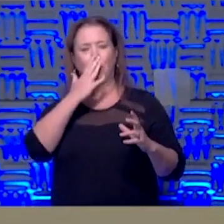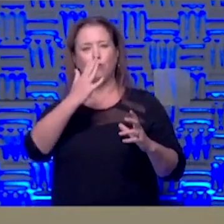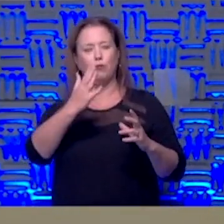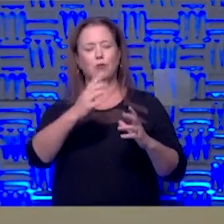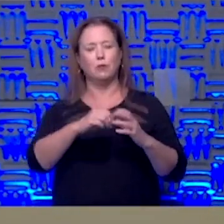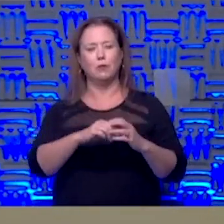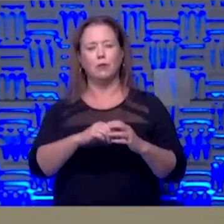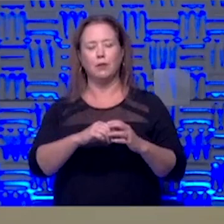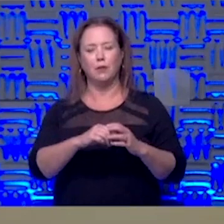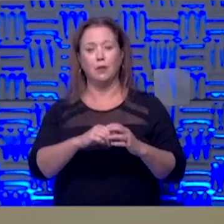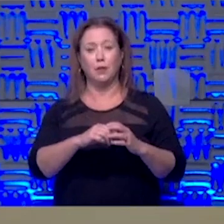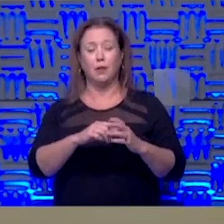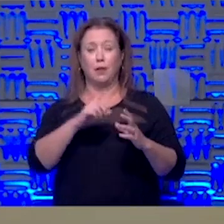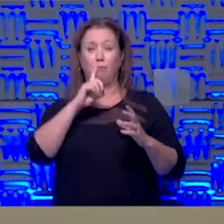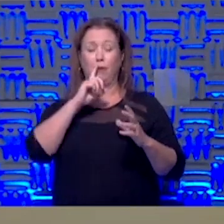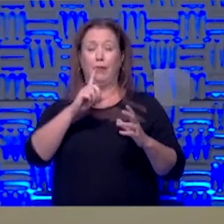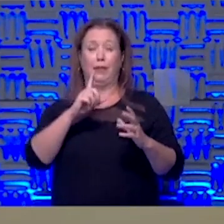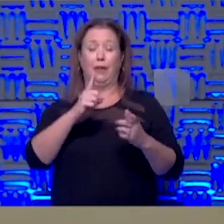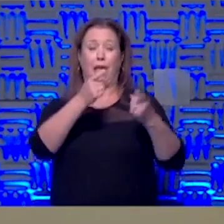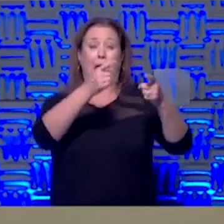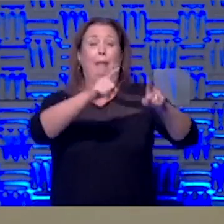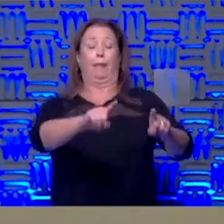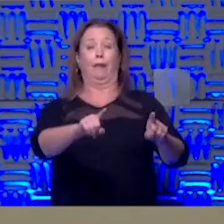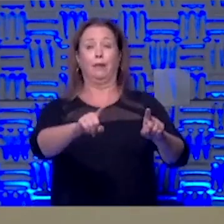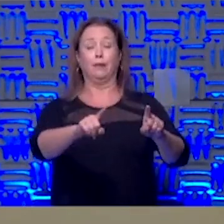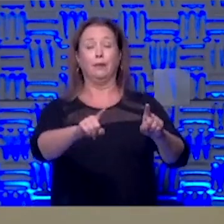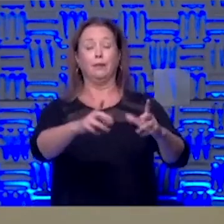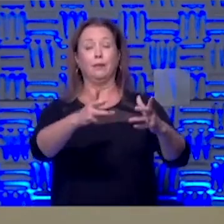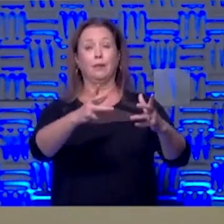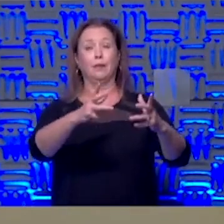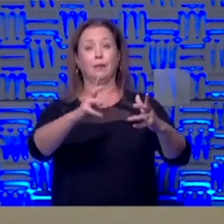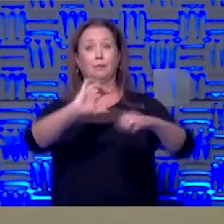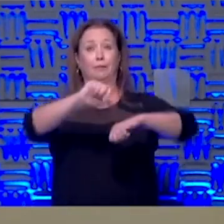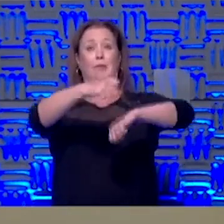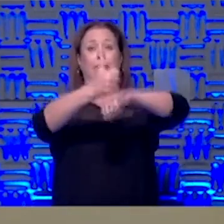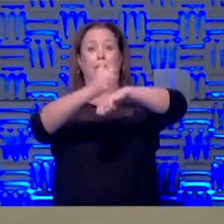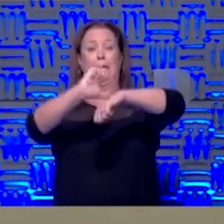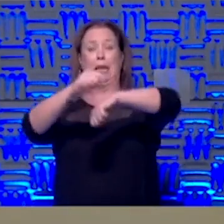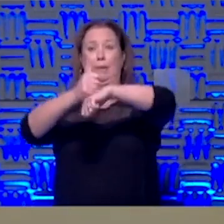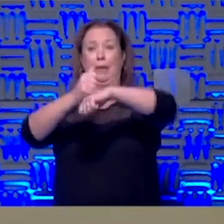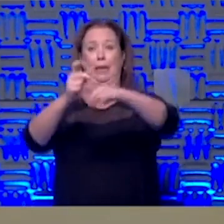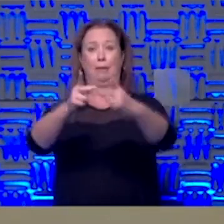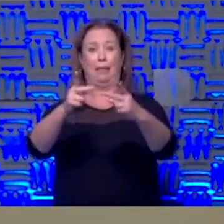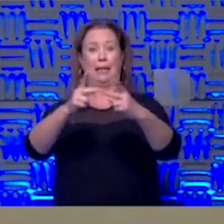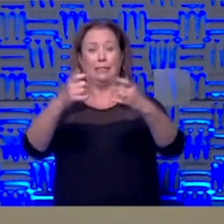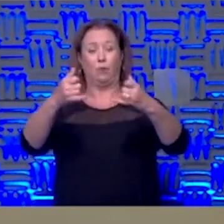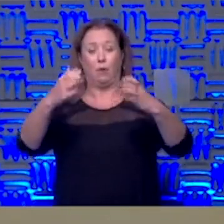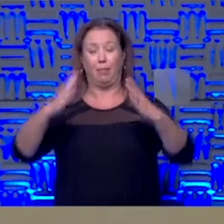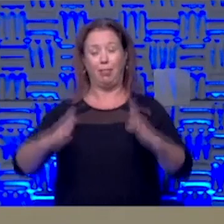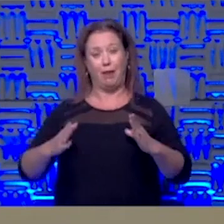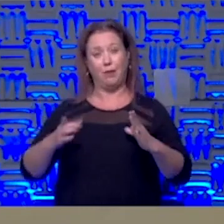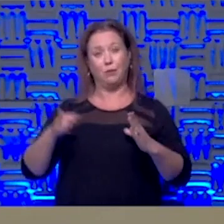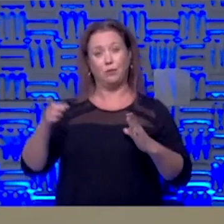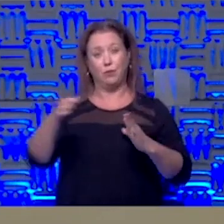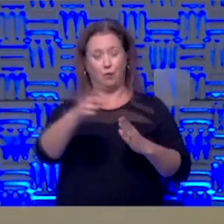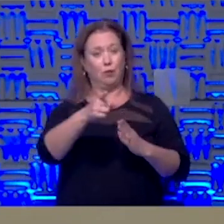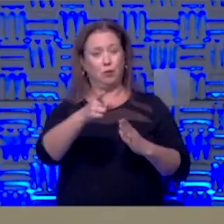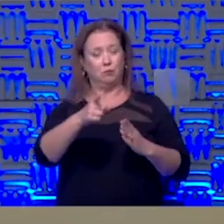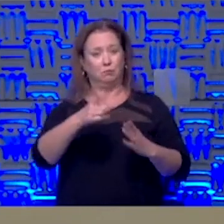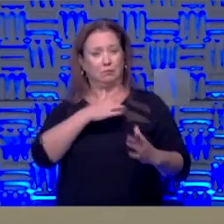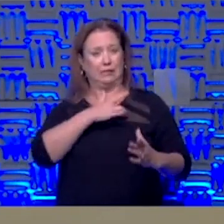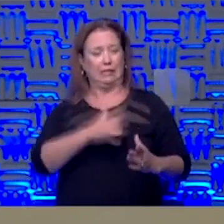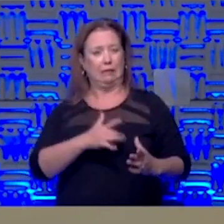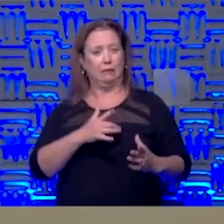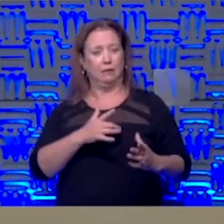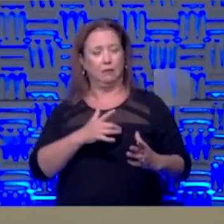it's actually borne out that we've had them in spots where players are